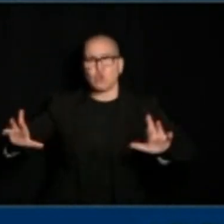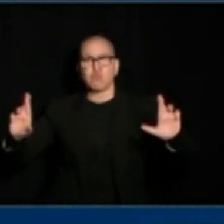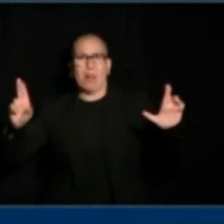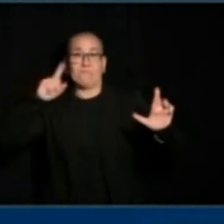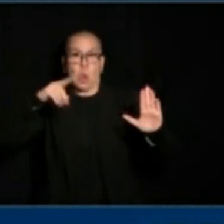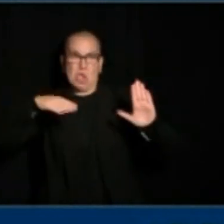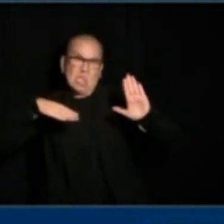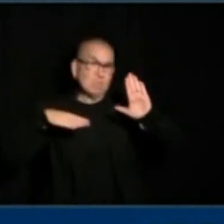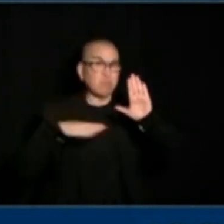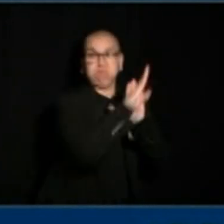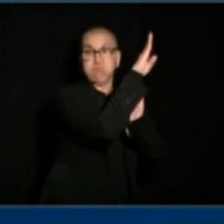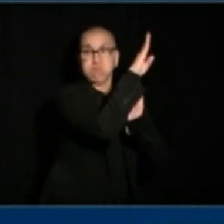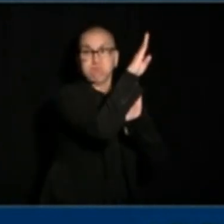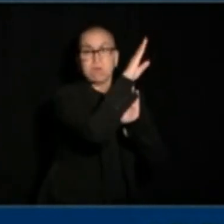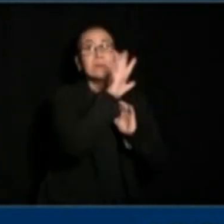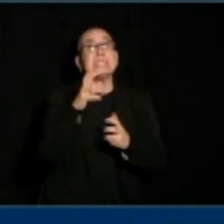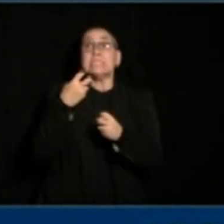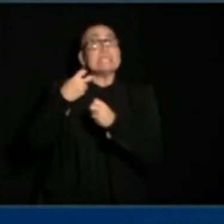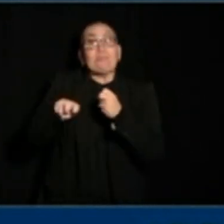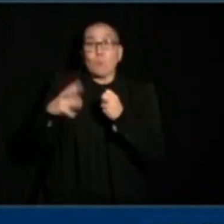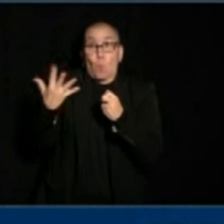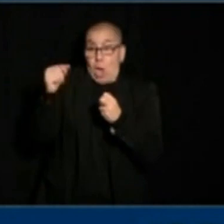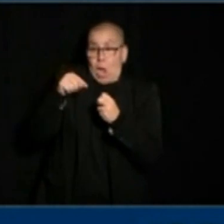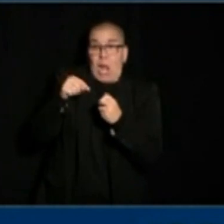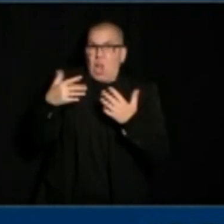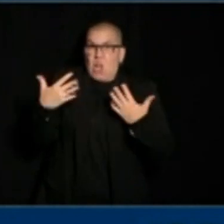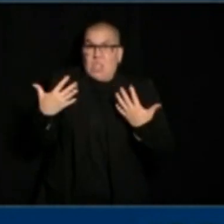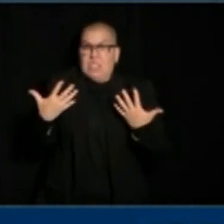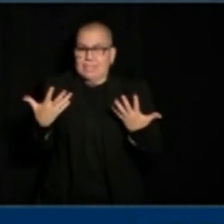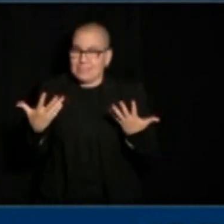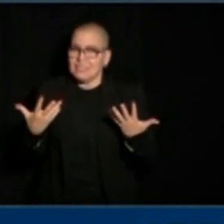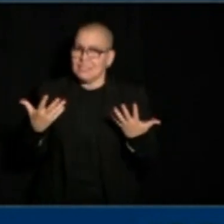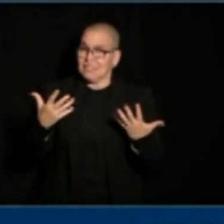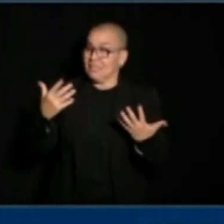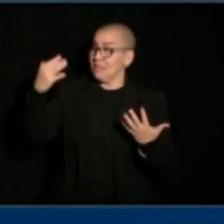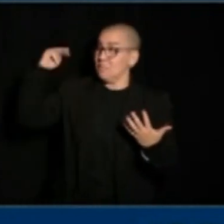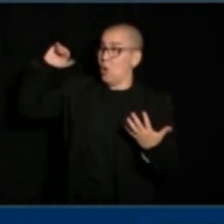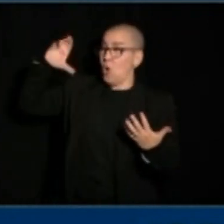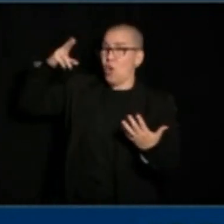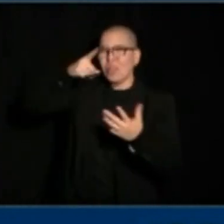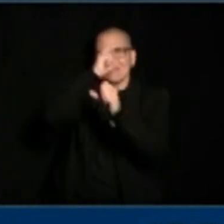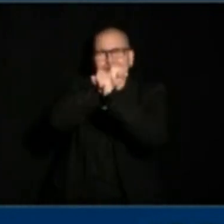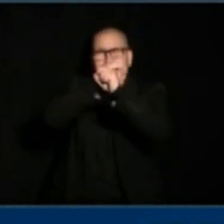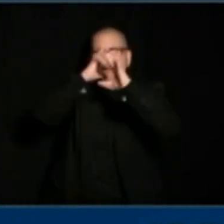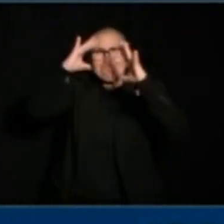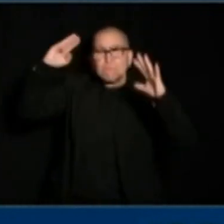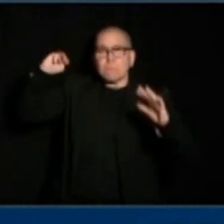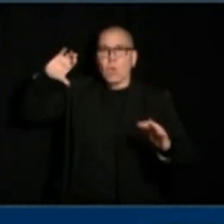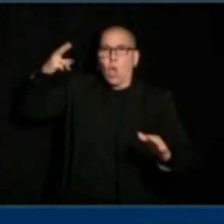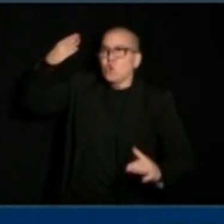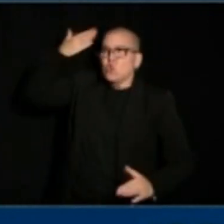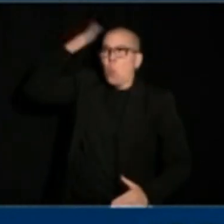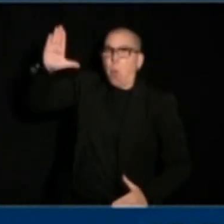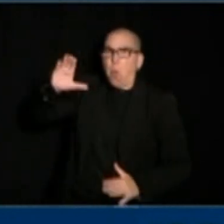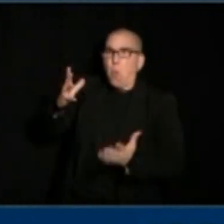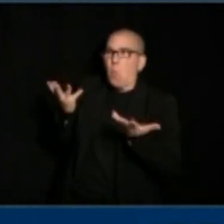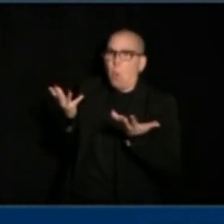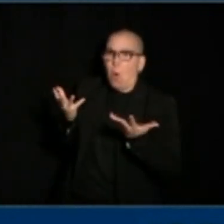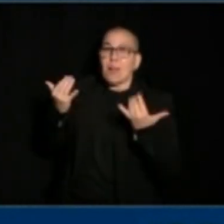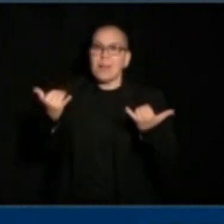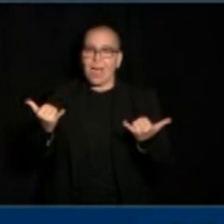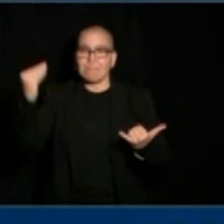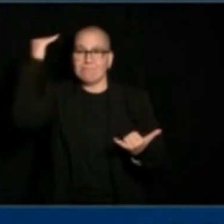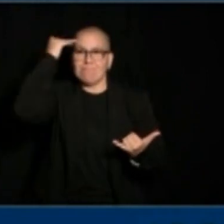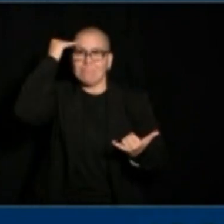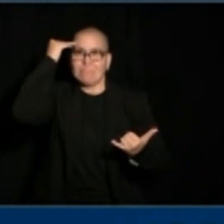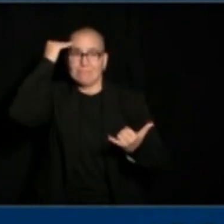that was hard to even imagine back in March. We've got a light at the end of the tunnel. I believe with every fiber of my being